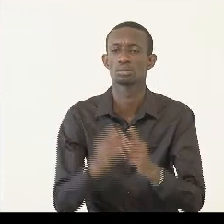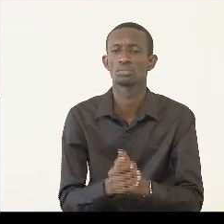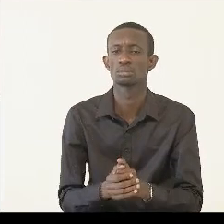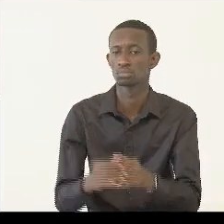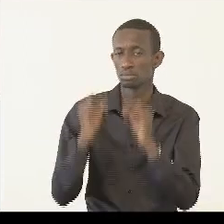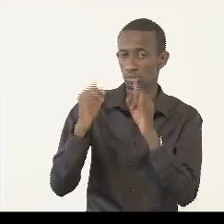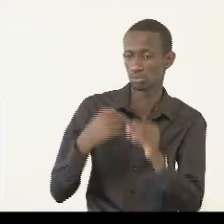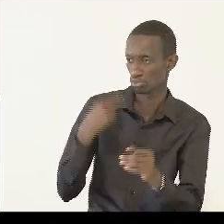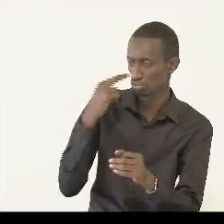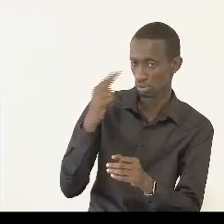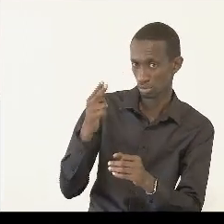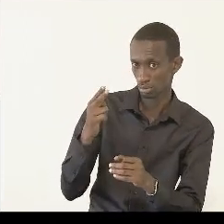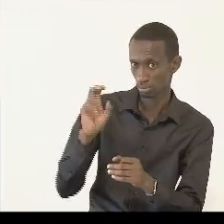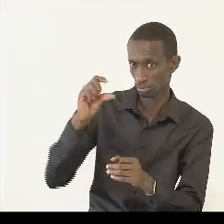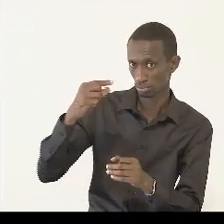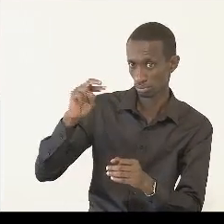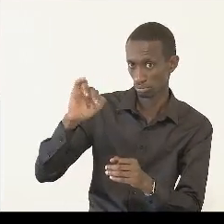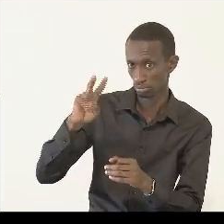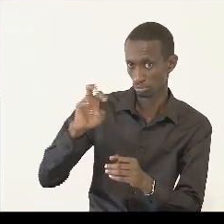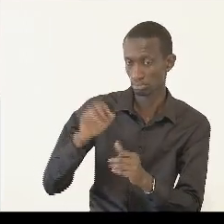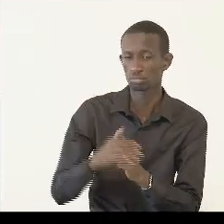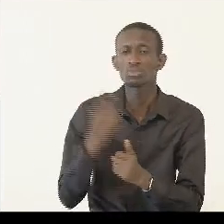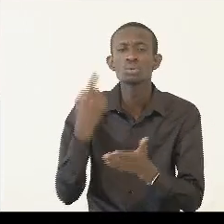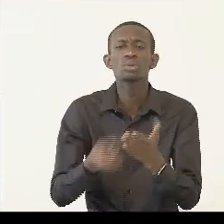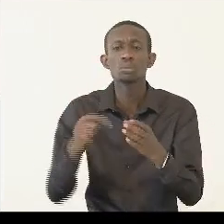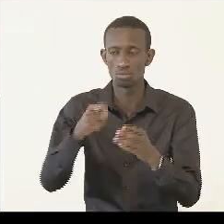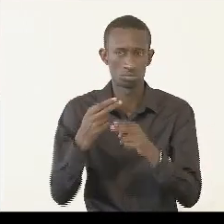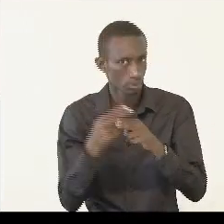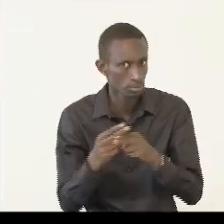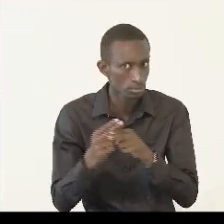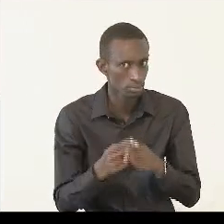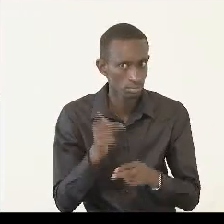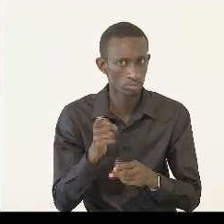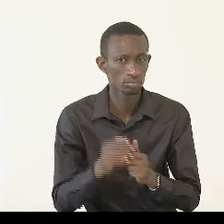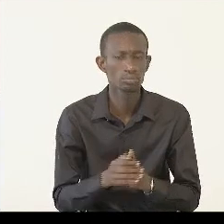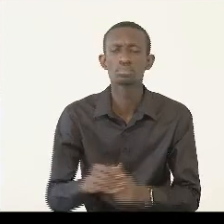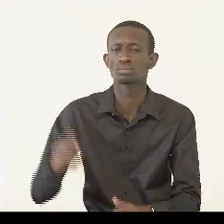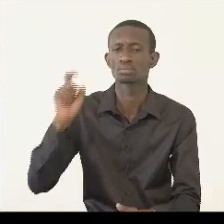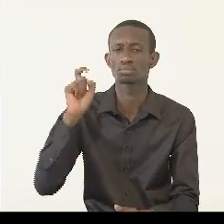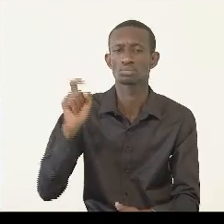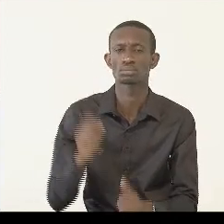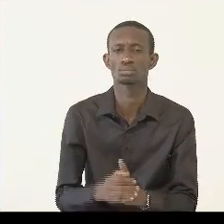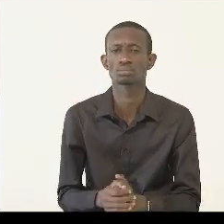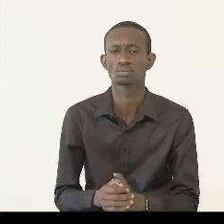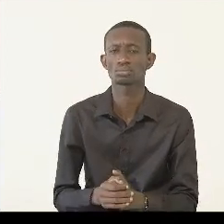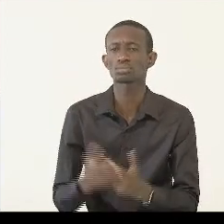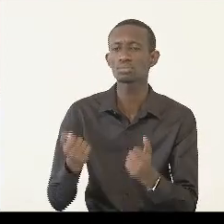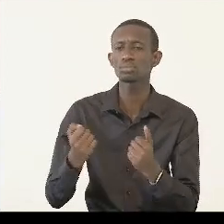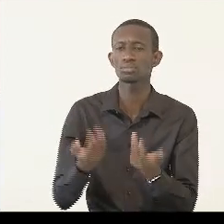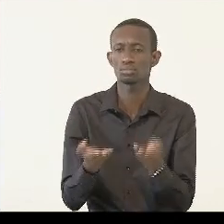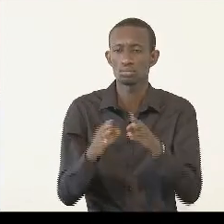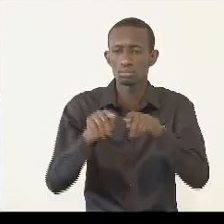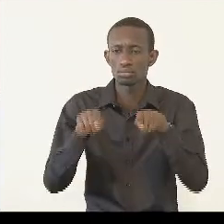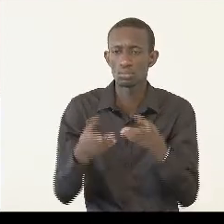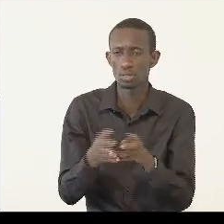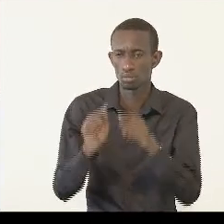If we look at this bracket, this is where the tricky part comes in. Be very careful. X has this small